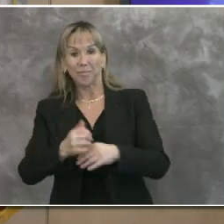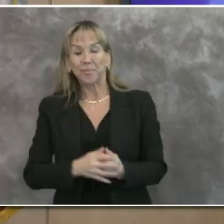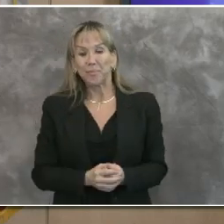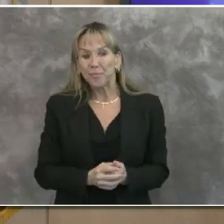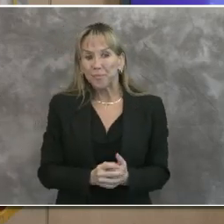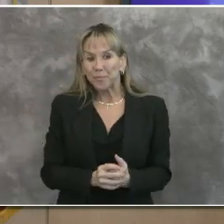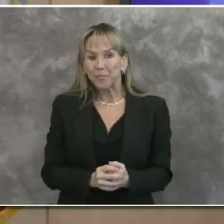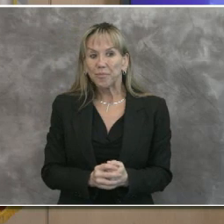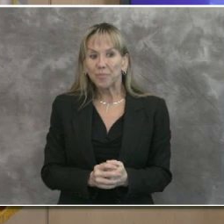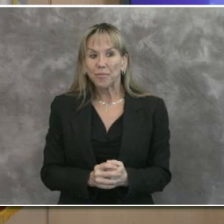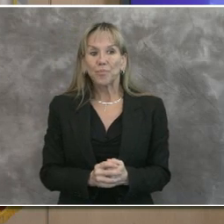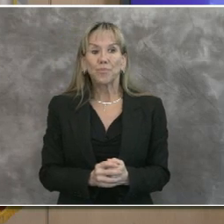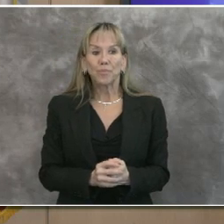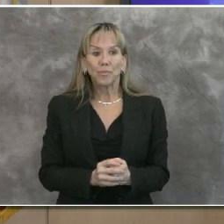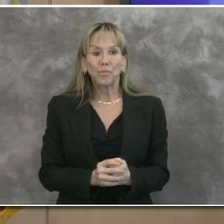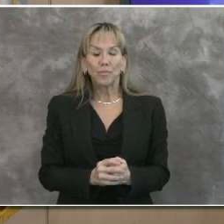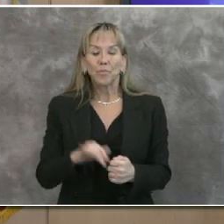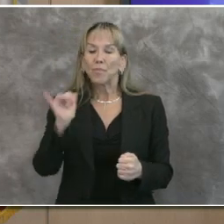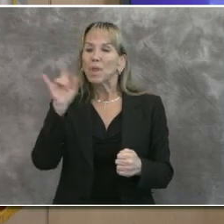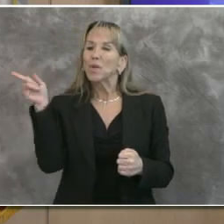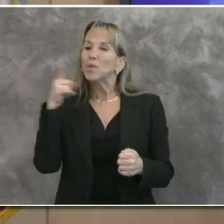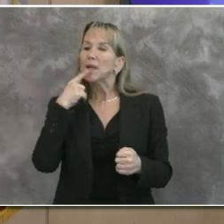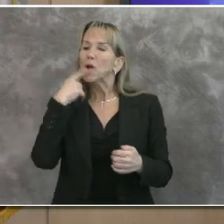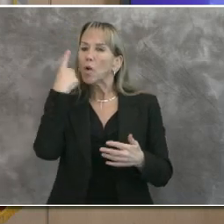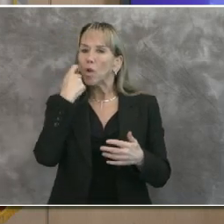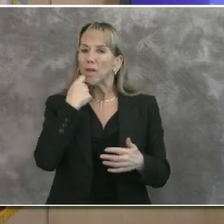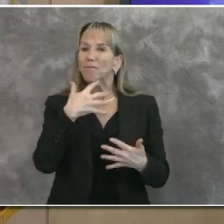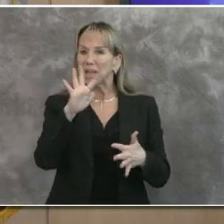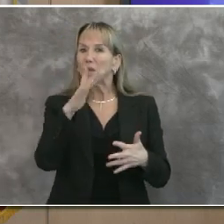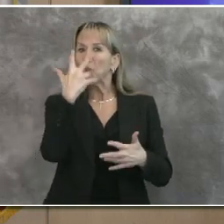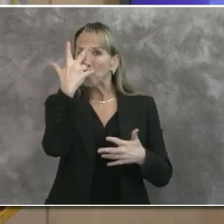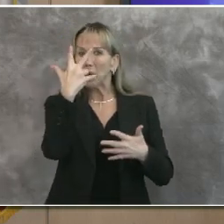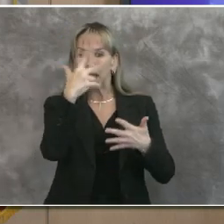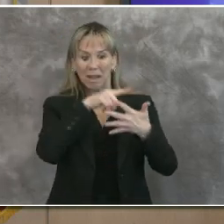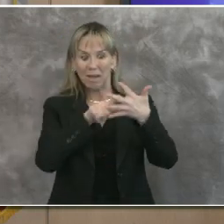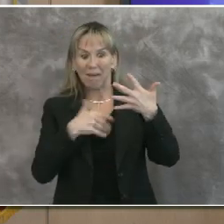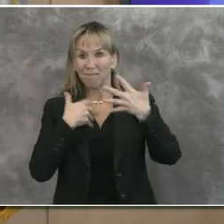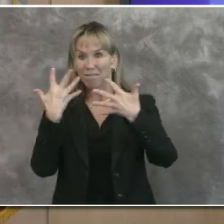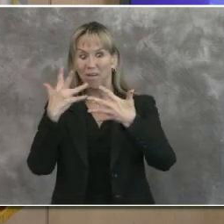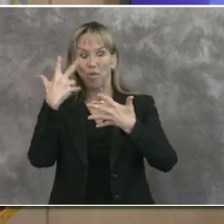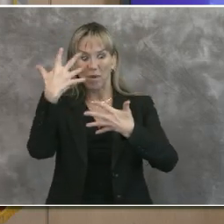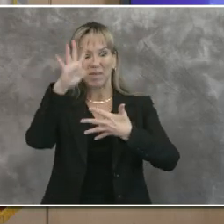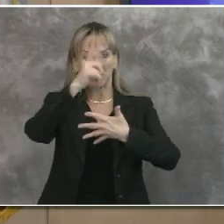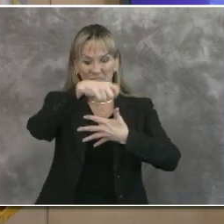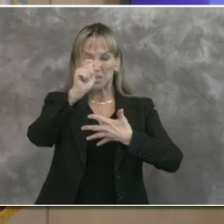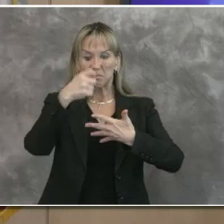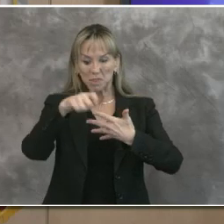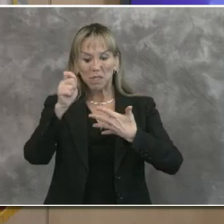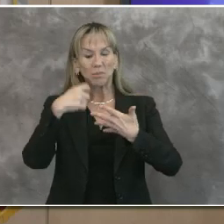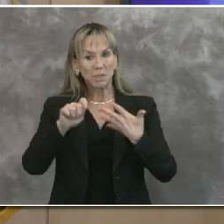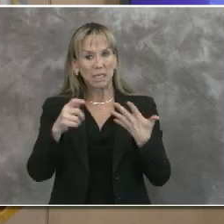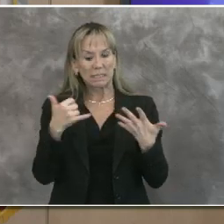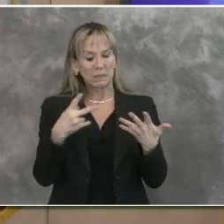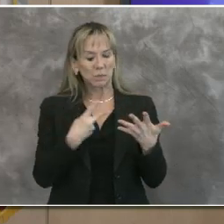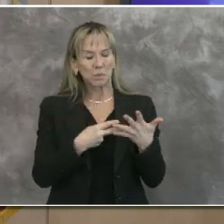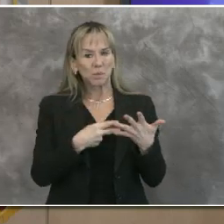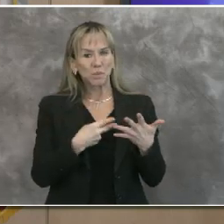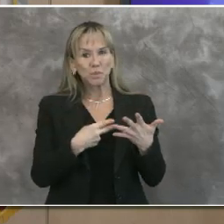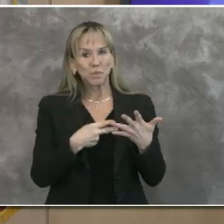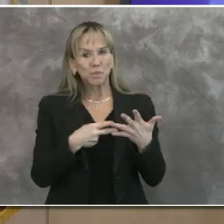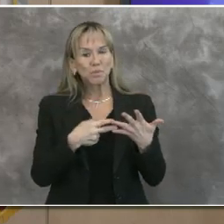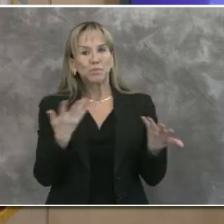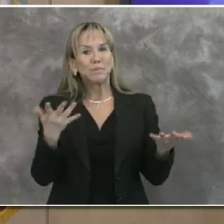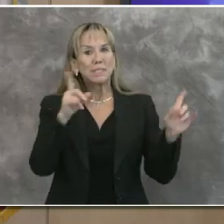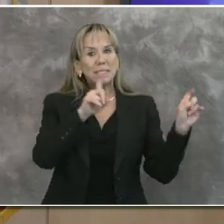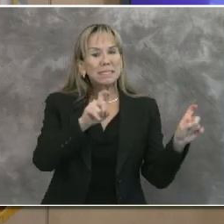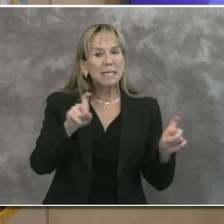you said that we checked the box on 3 out of 5 right now, and that, you expect robust testing